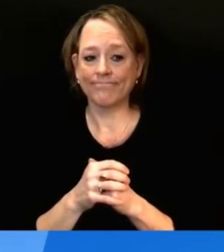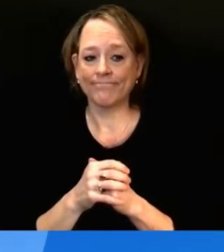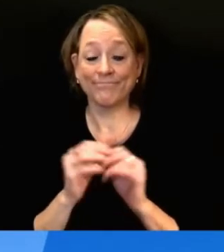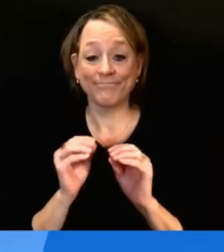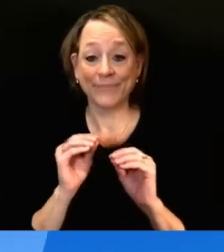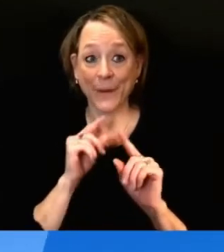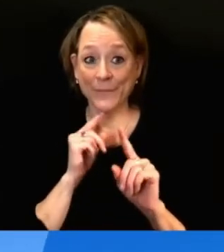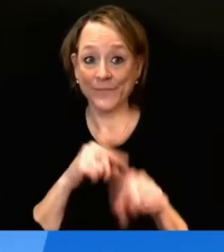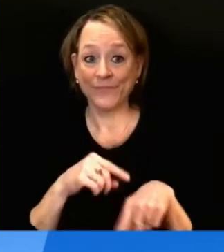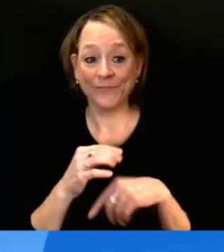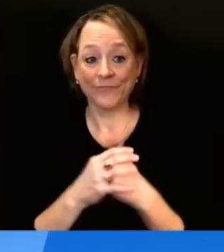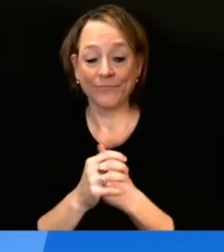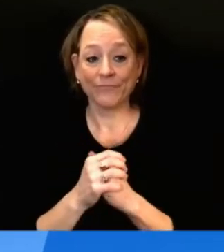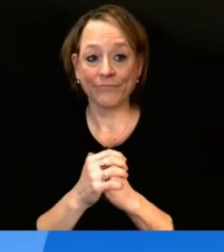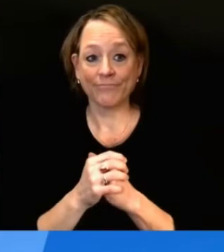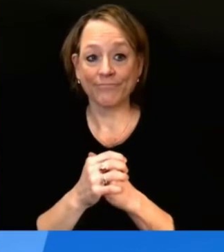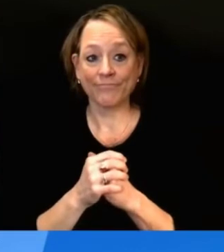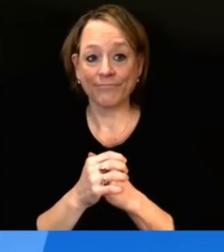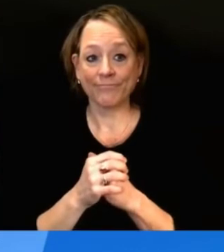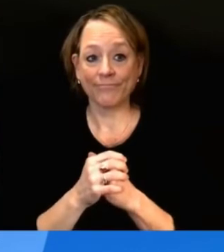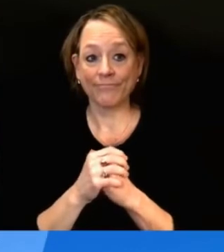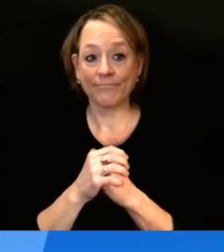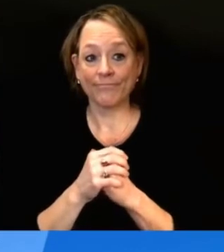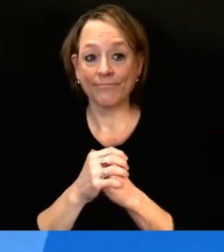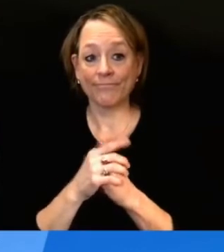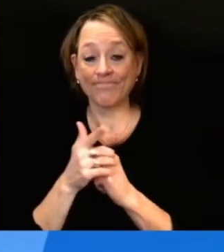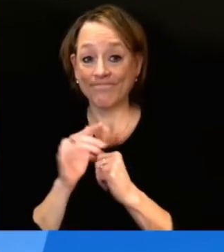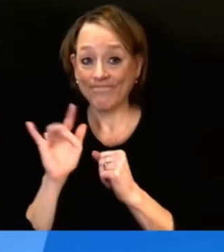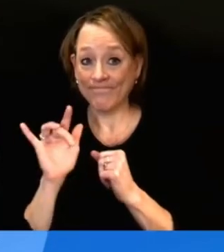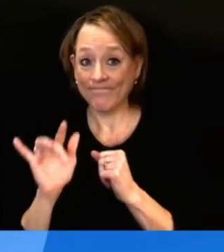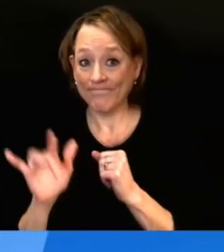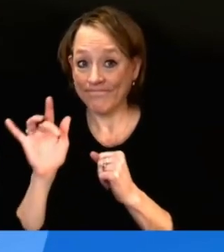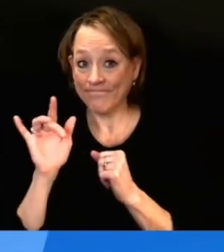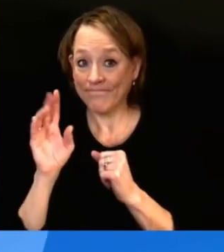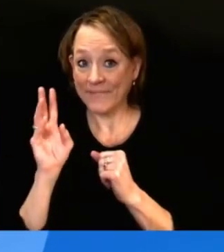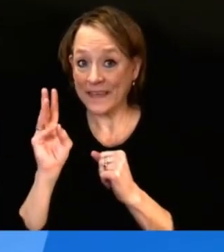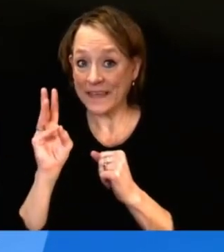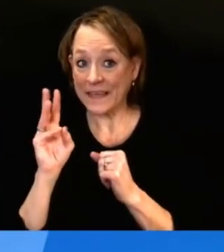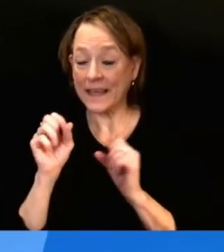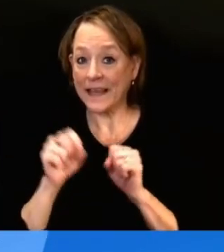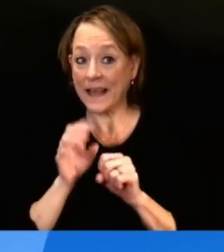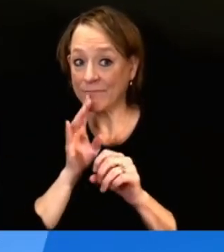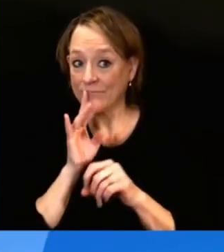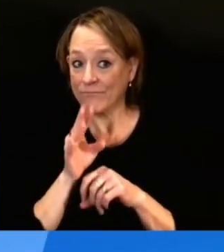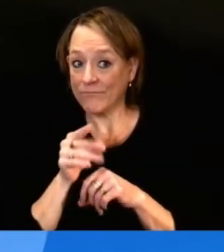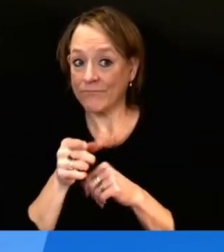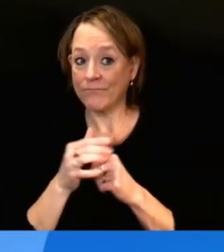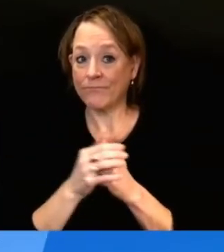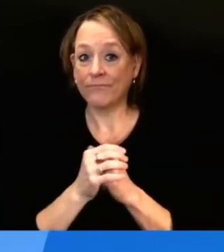A reminder, *6, unmute your phone. Annie Kroll from WBAY-TV.